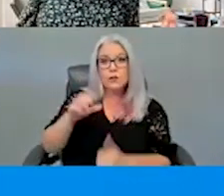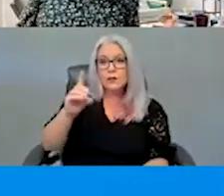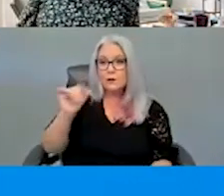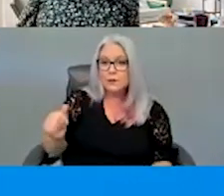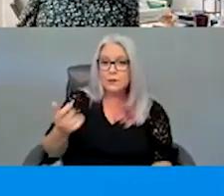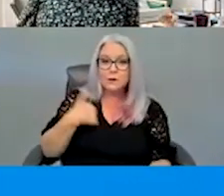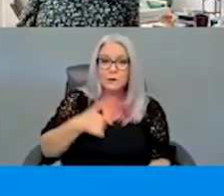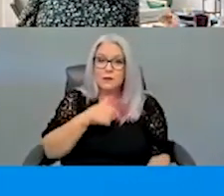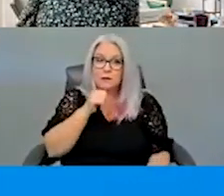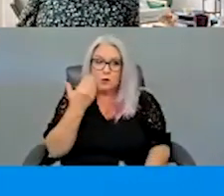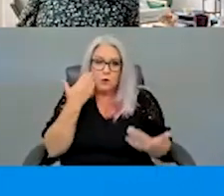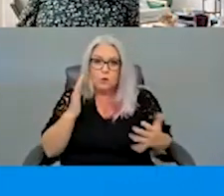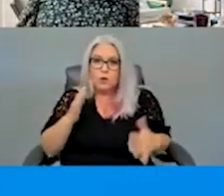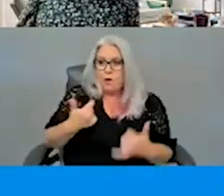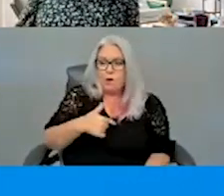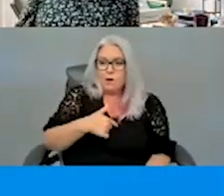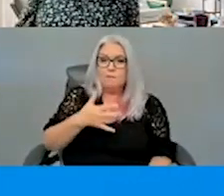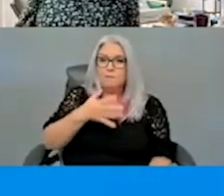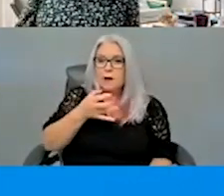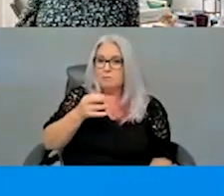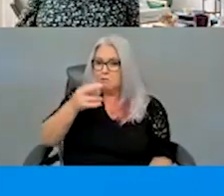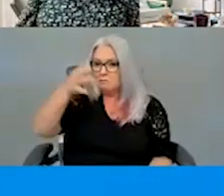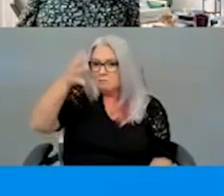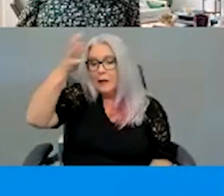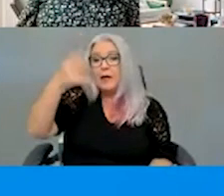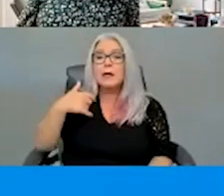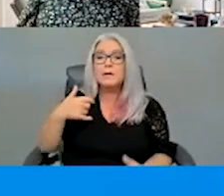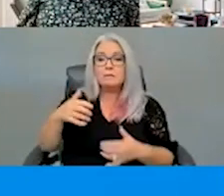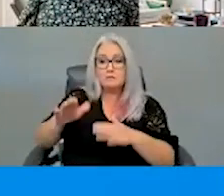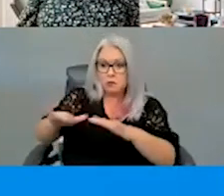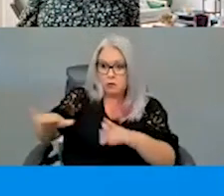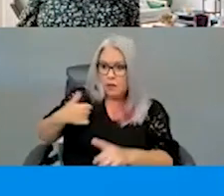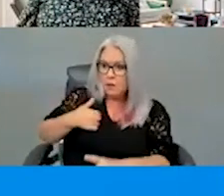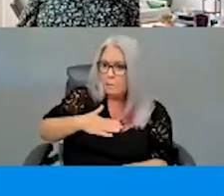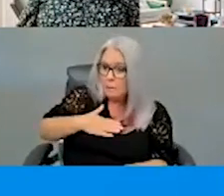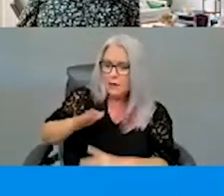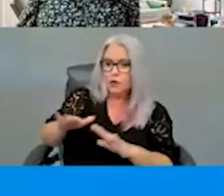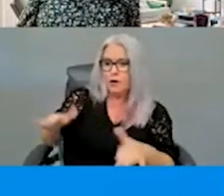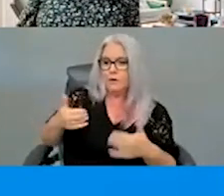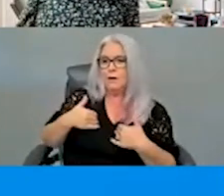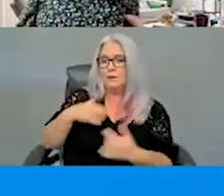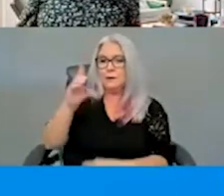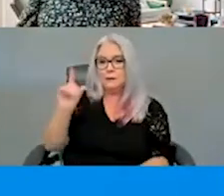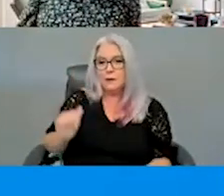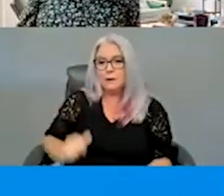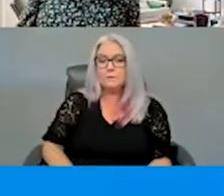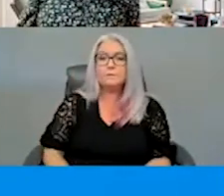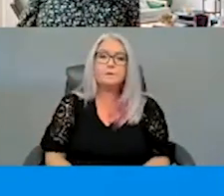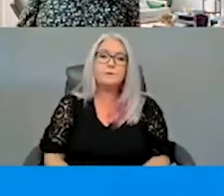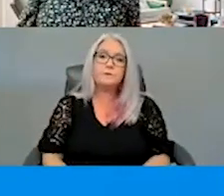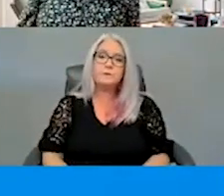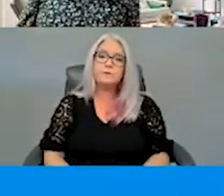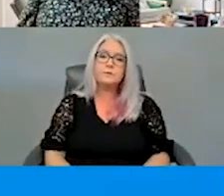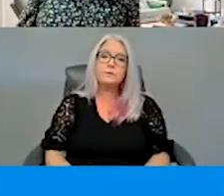are the parent of a child with a disability. Another way that we are taught um, these ableist